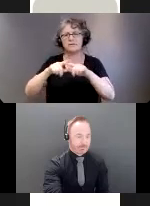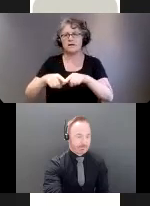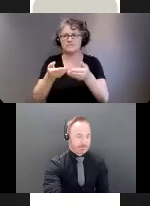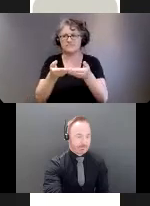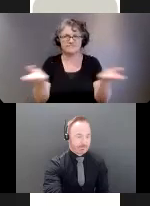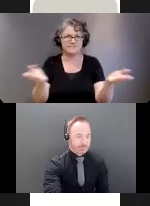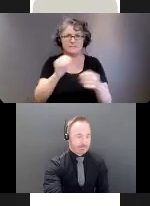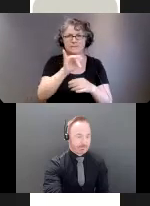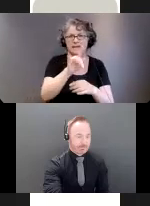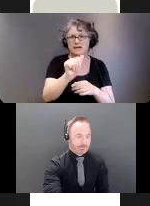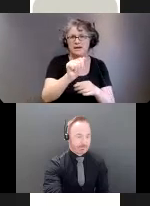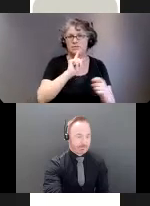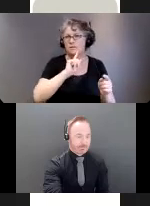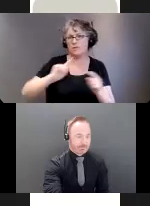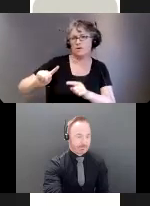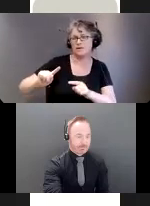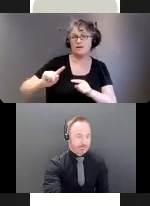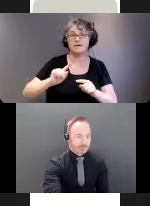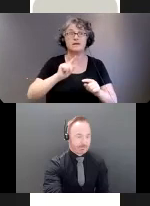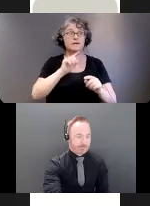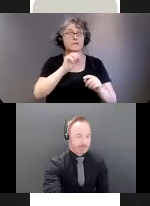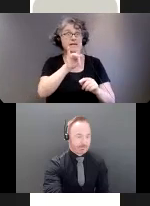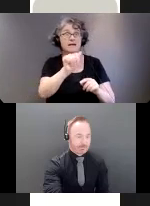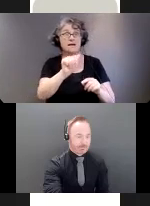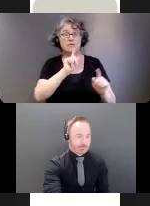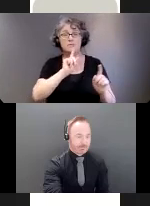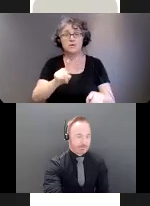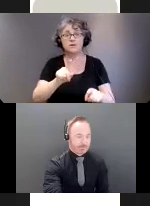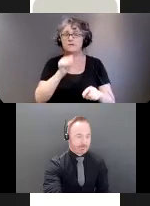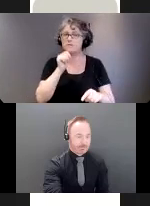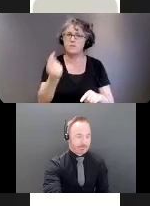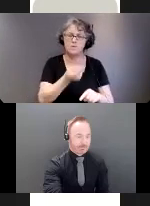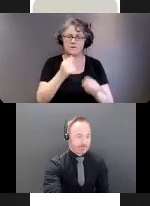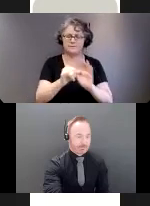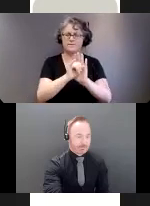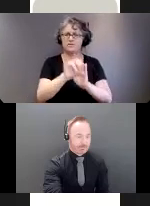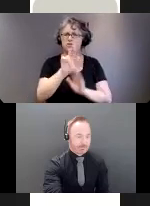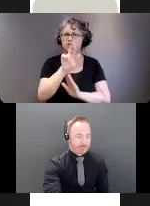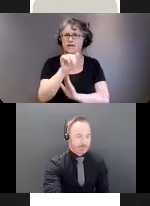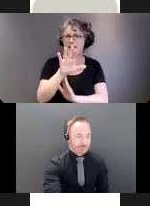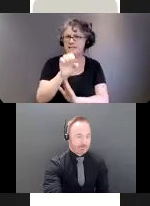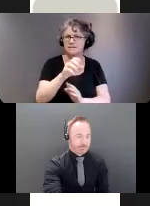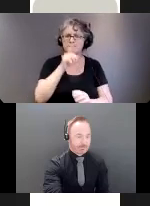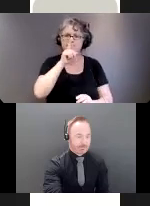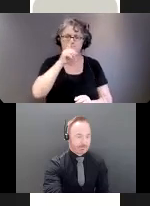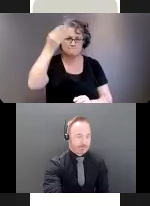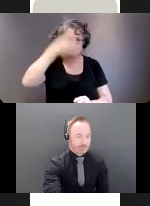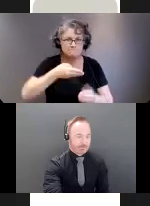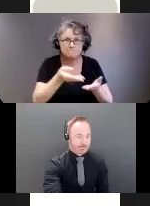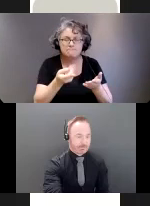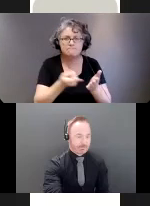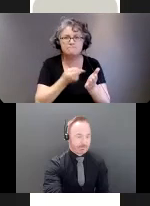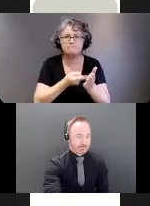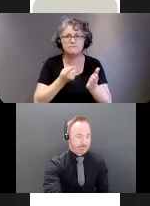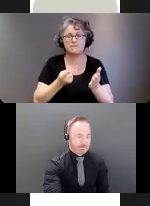mentioned. So media reports do not often identify a victim's race. While it's important that race is not